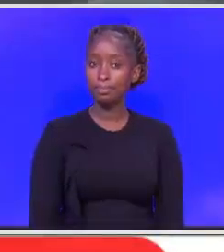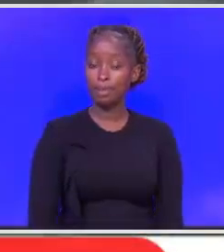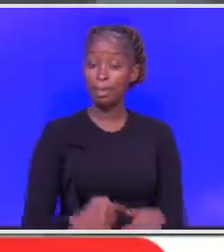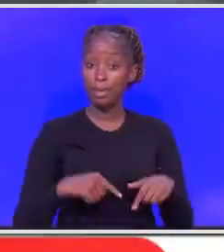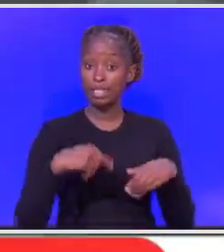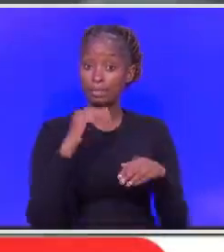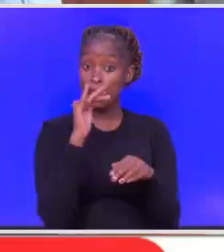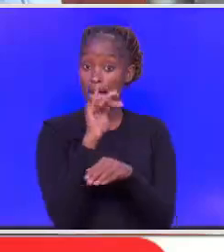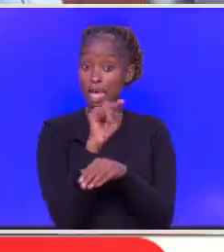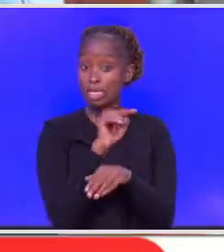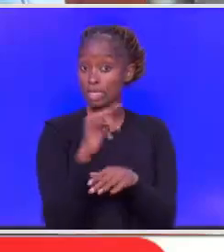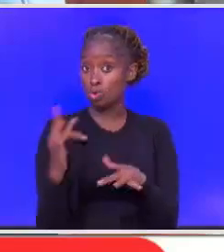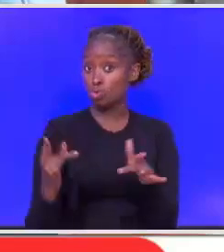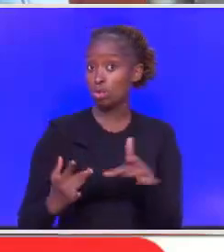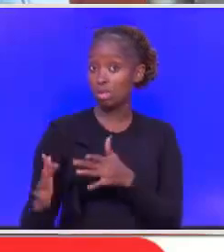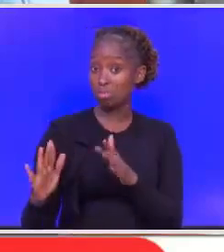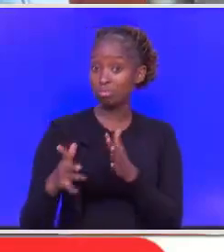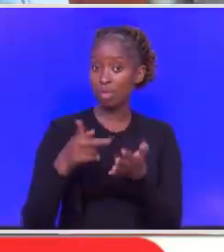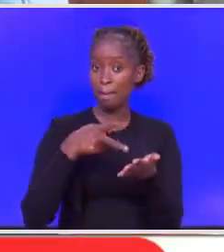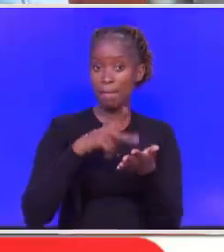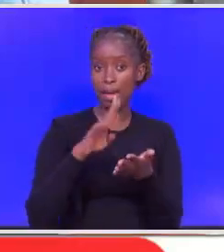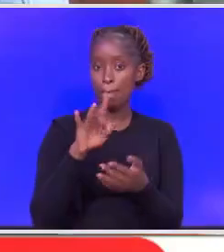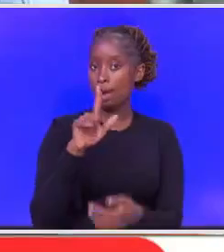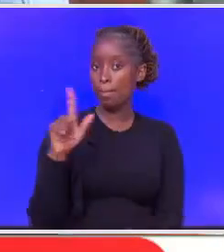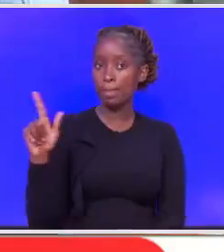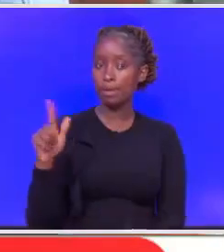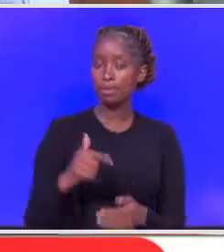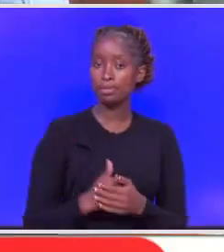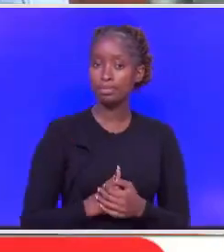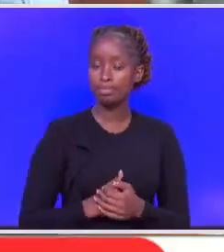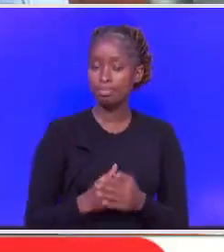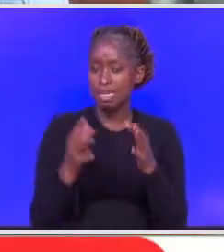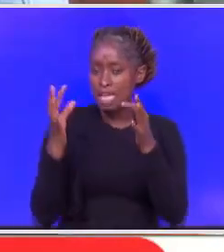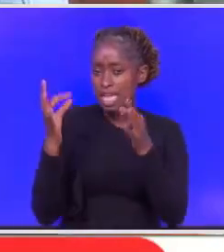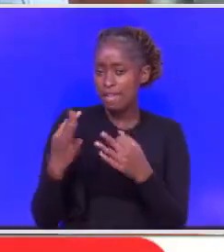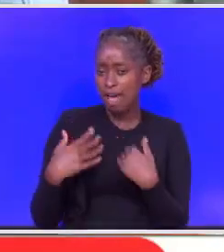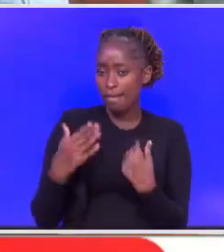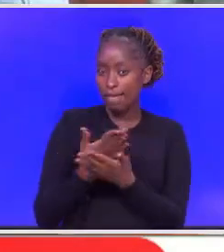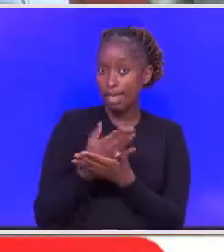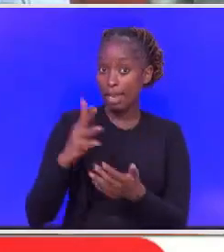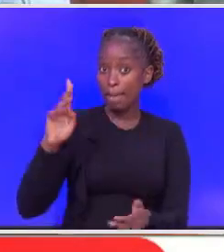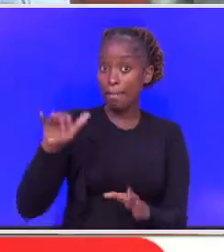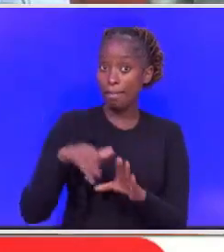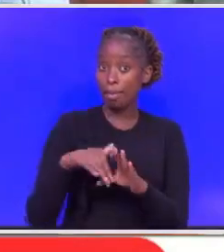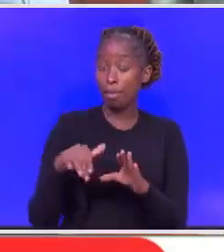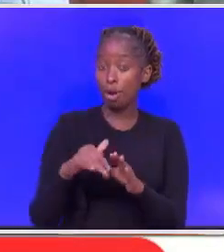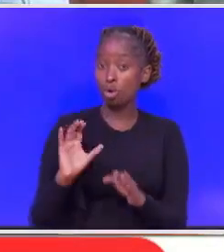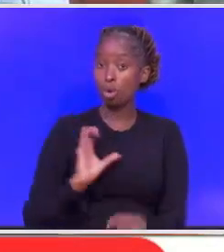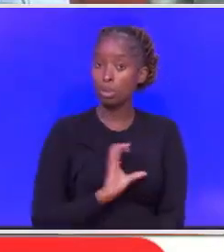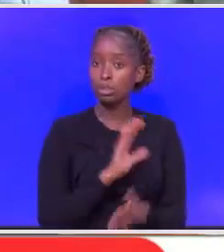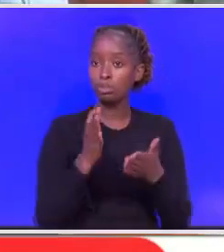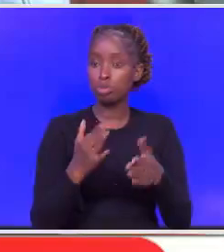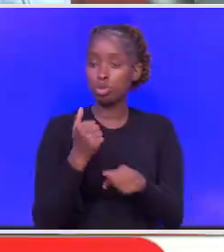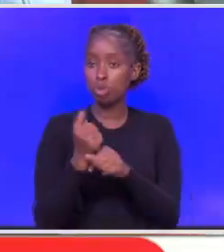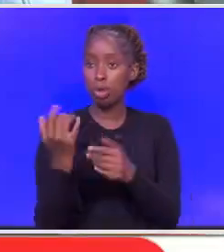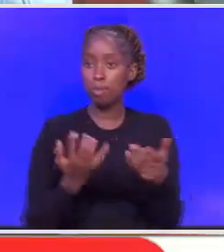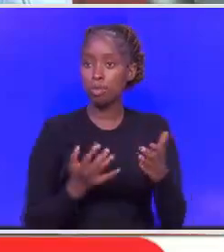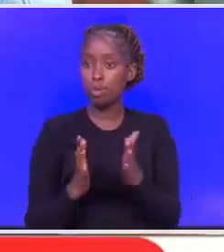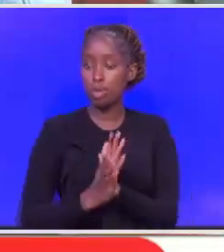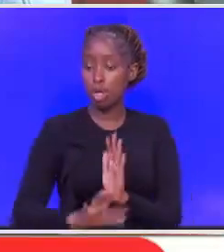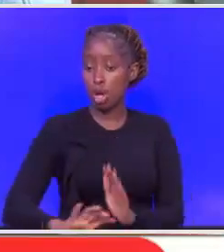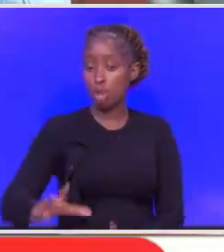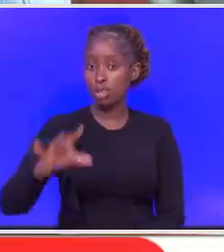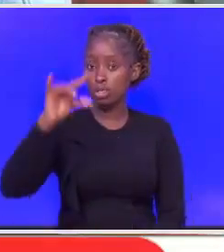are concerned. Be cleared. If there are members of this committee or members of the Senate or National Assembly doing business with the county government of